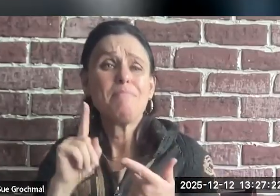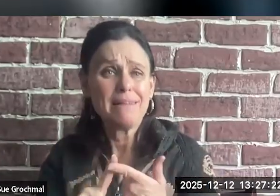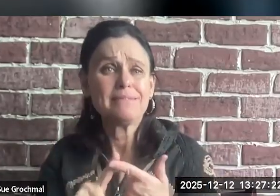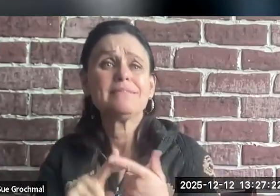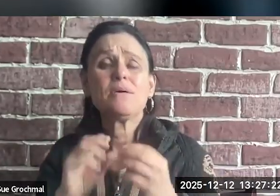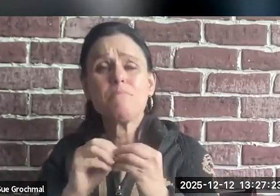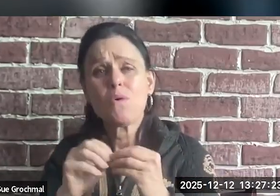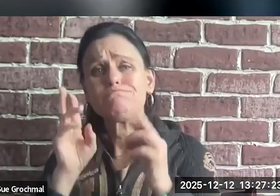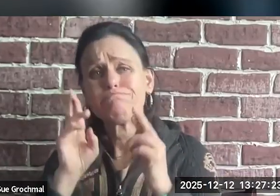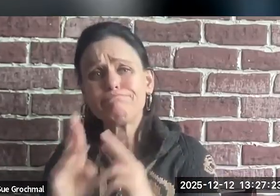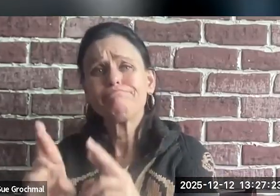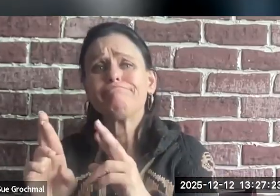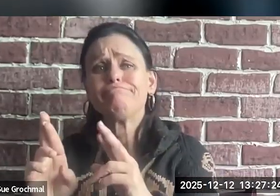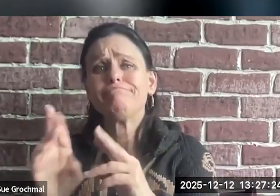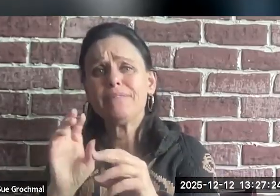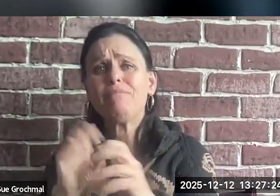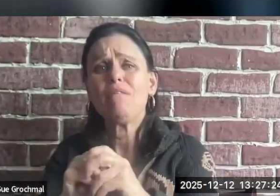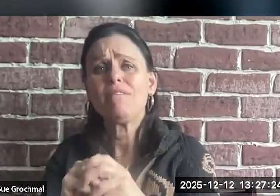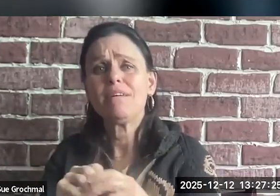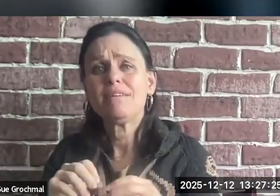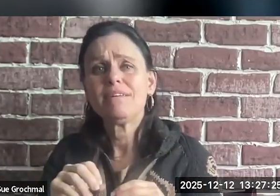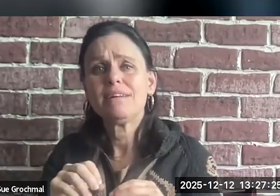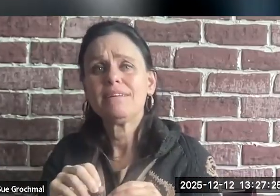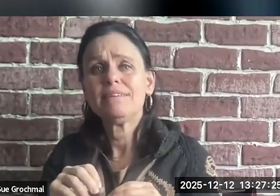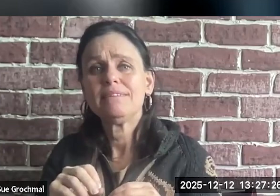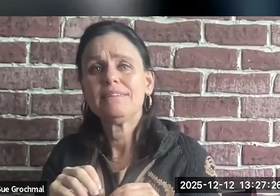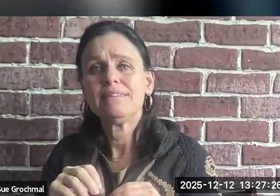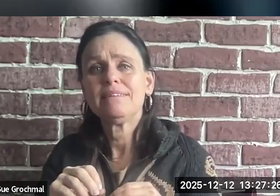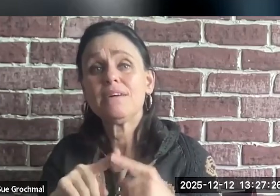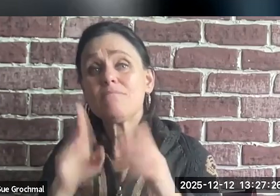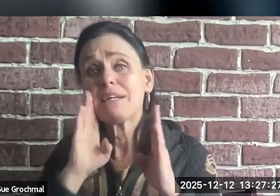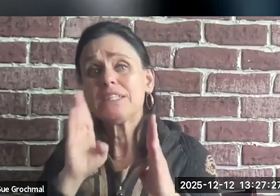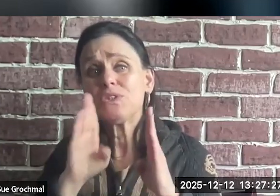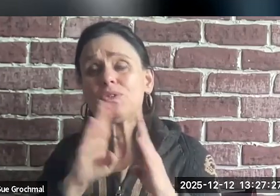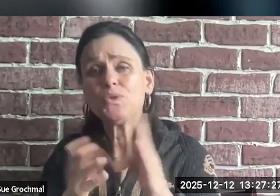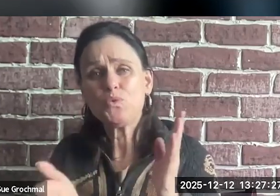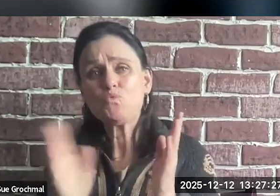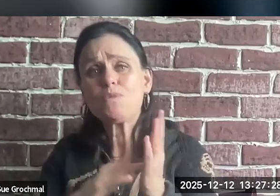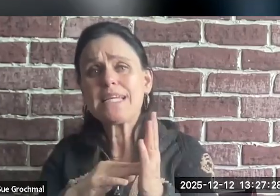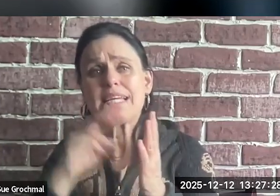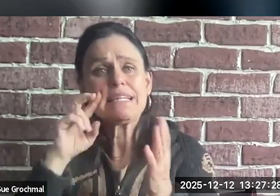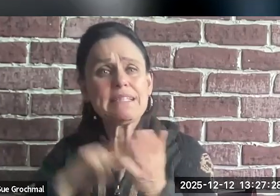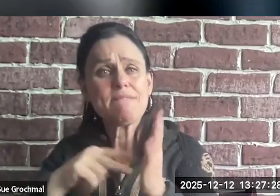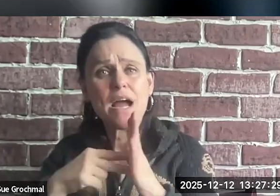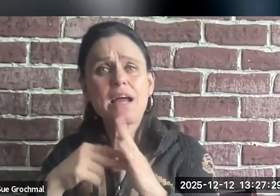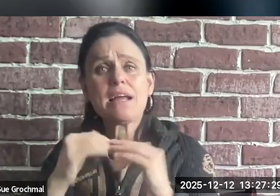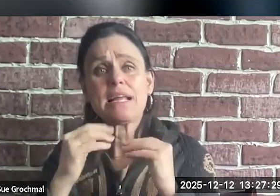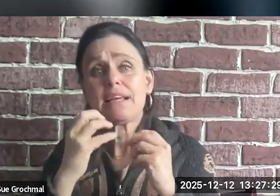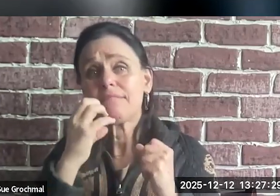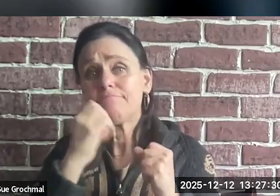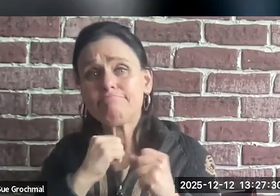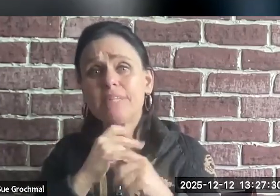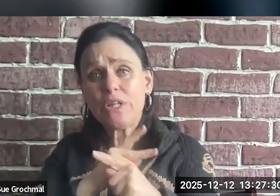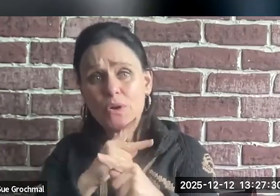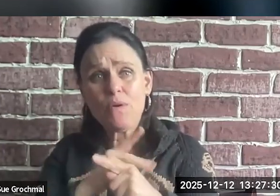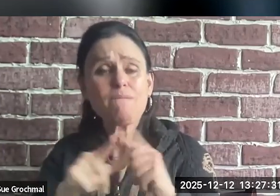say. We really believe that there needs to be attention paid to redefining care and interdependence within the climate